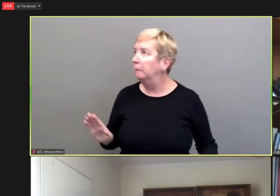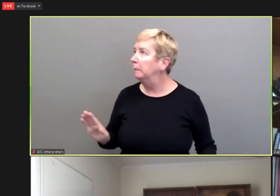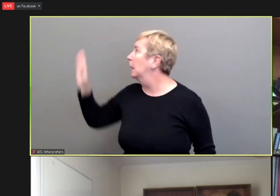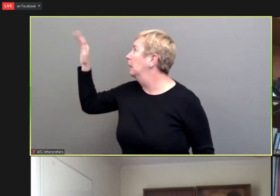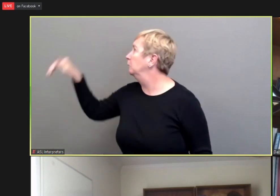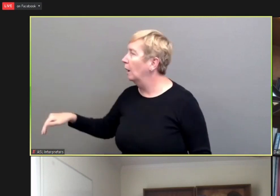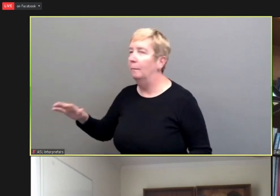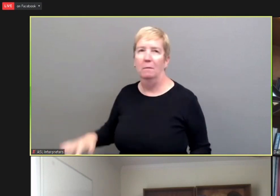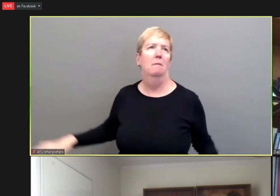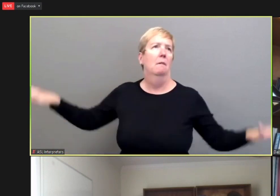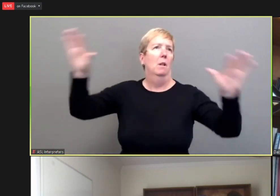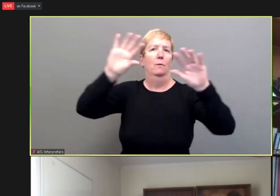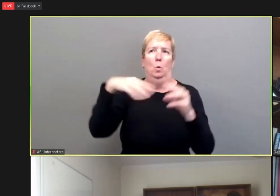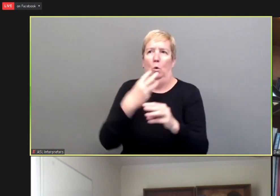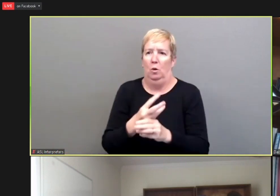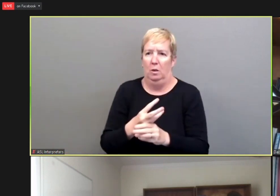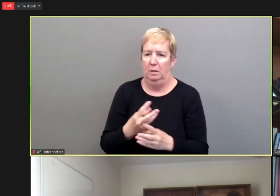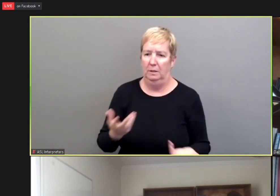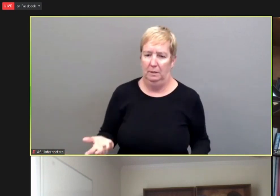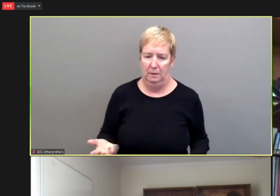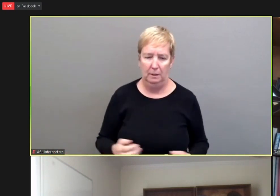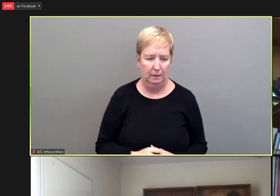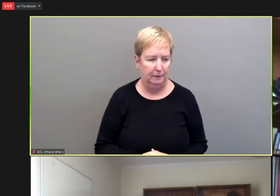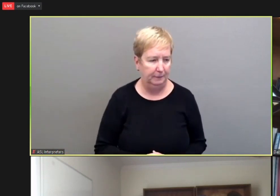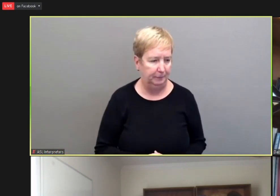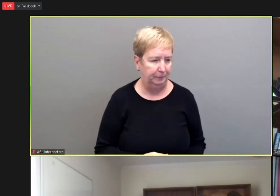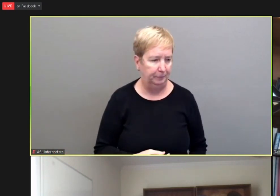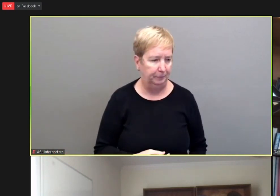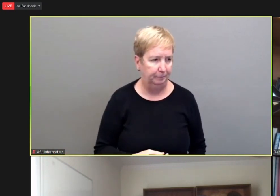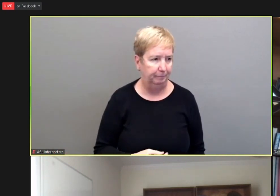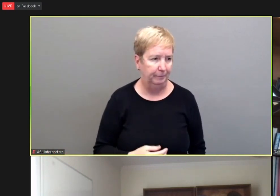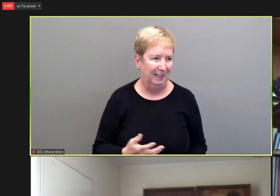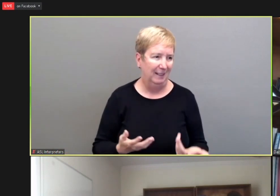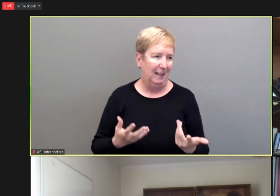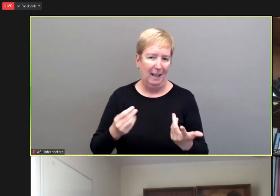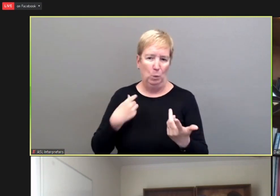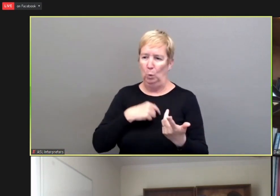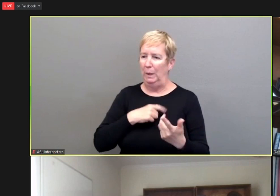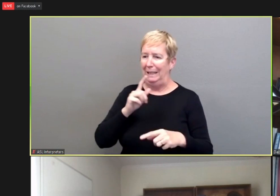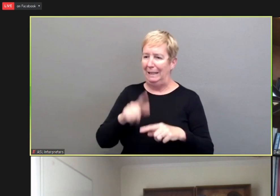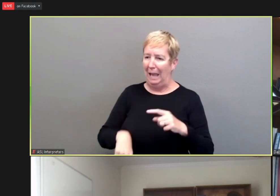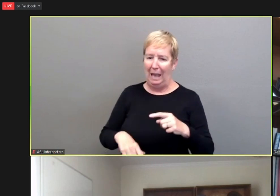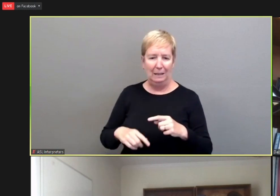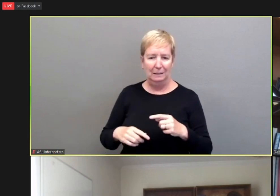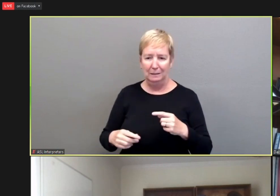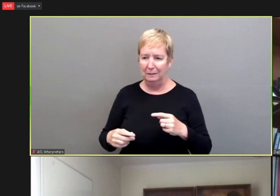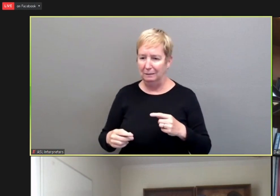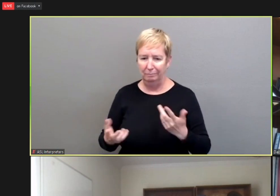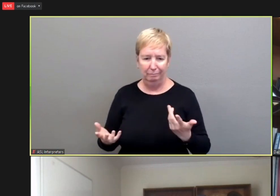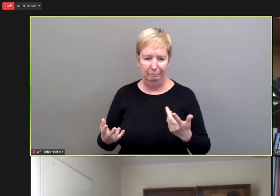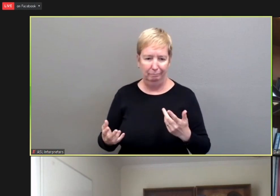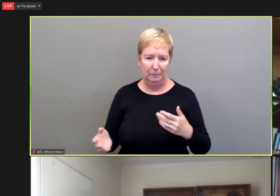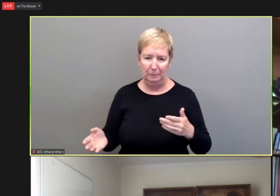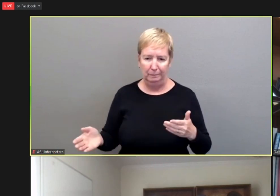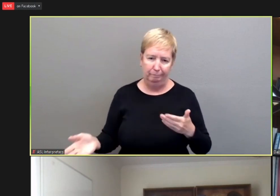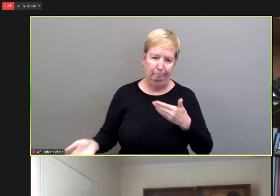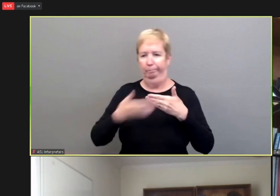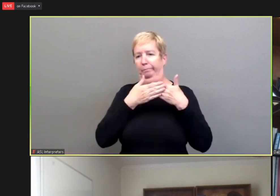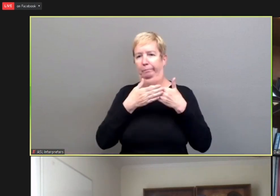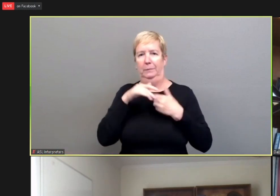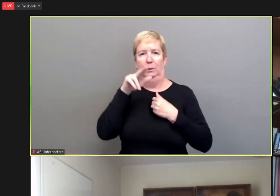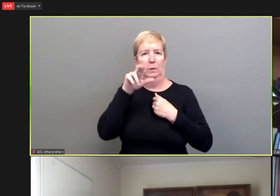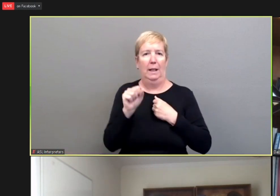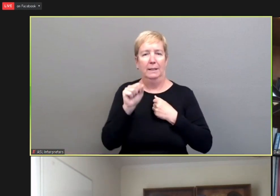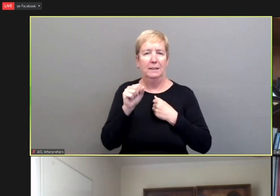that apart from, locking down the whole country at its borders, that's found a way to really